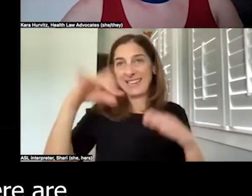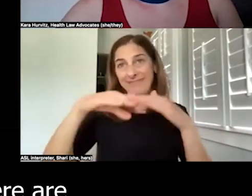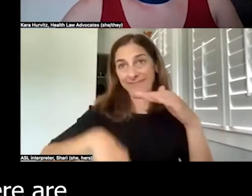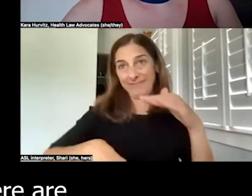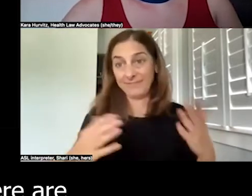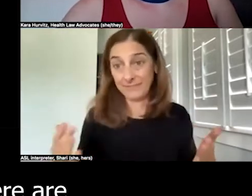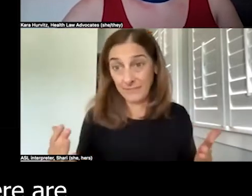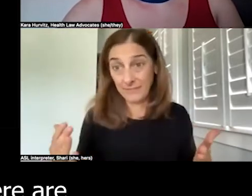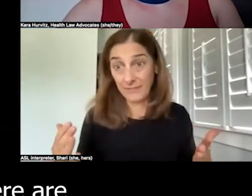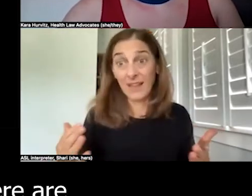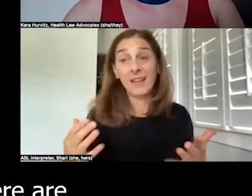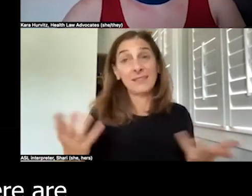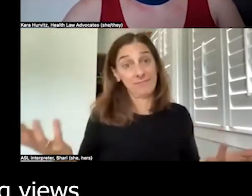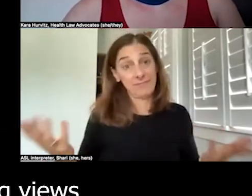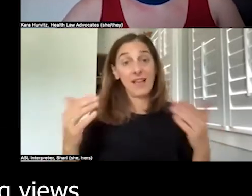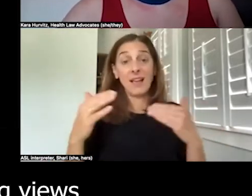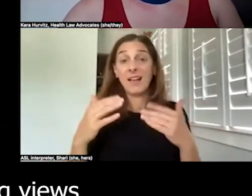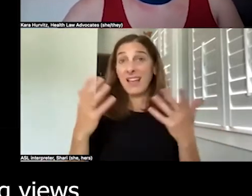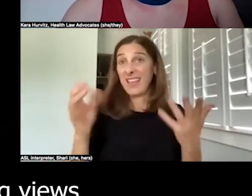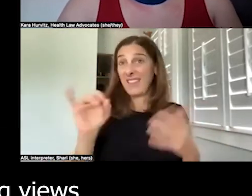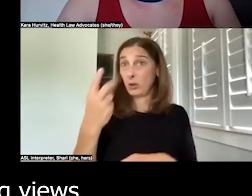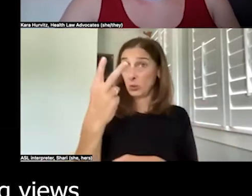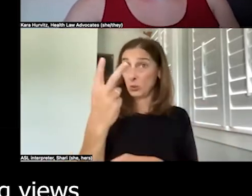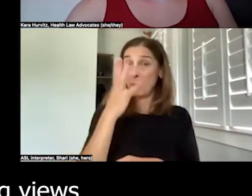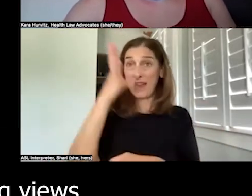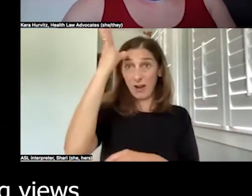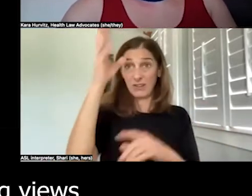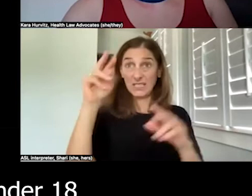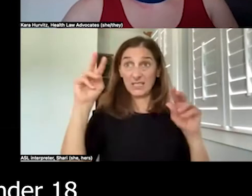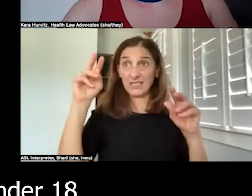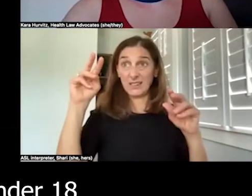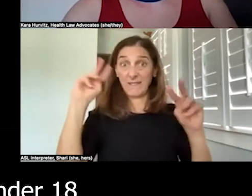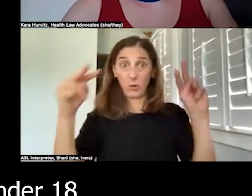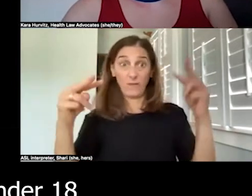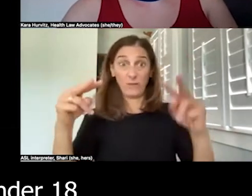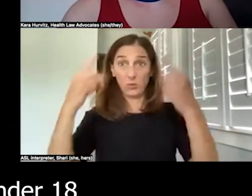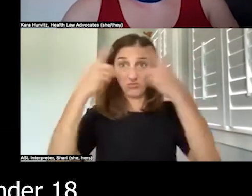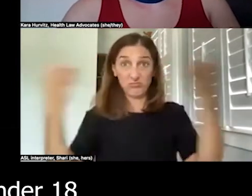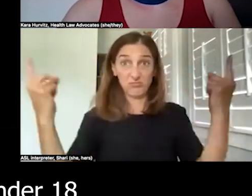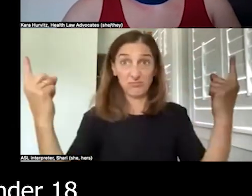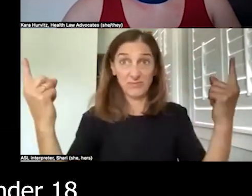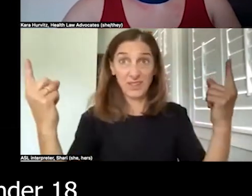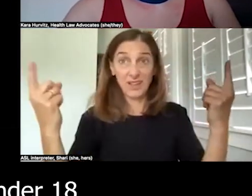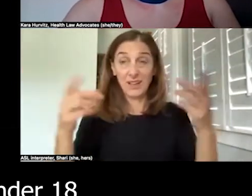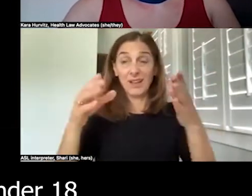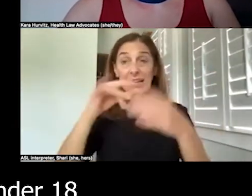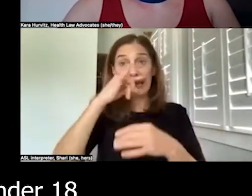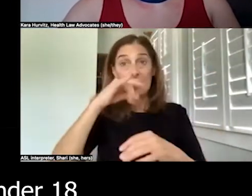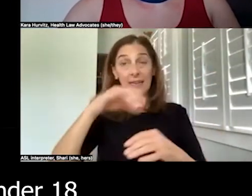That can also get tricky if there are two parents who have differing views on whether someone who's under